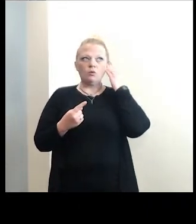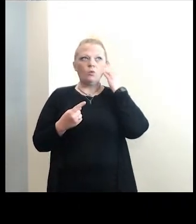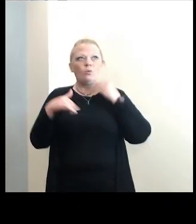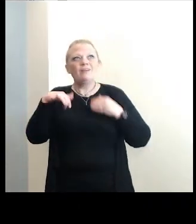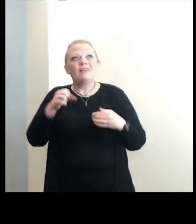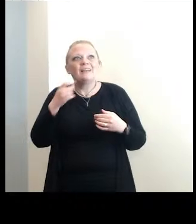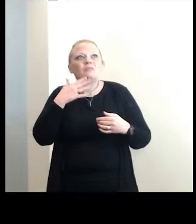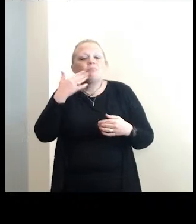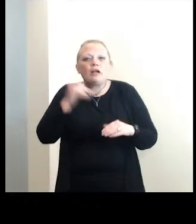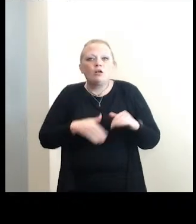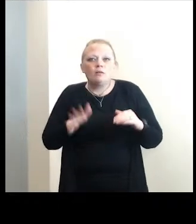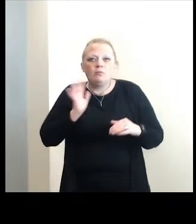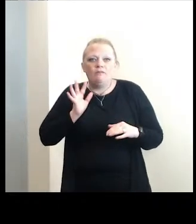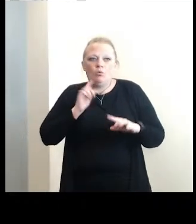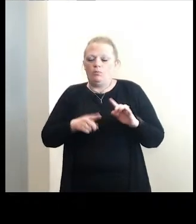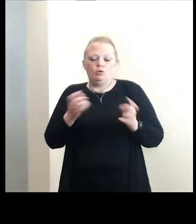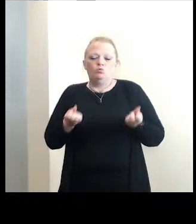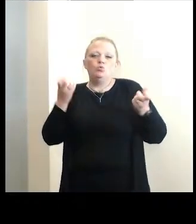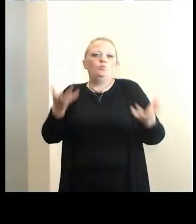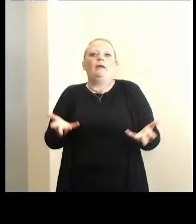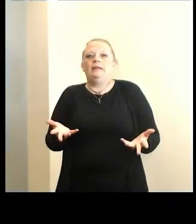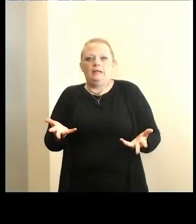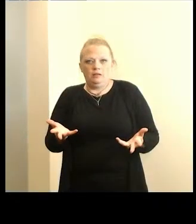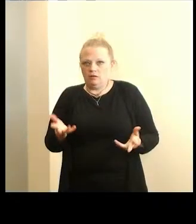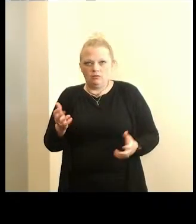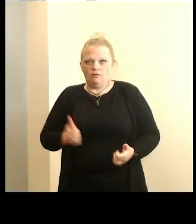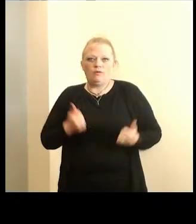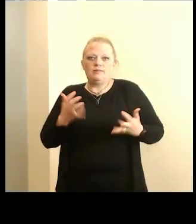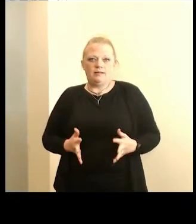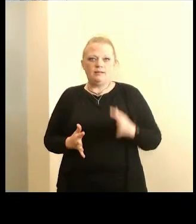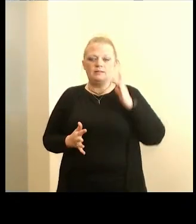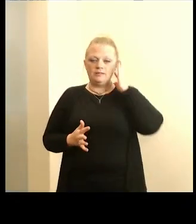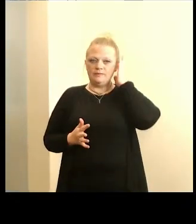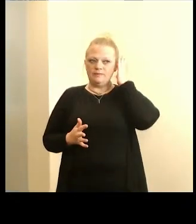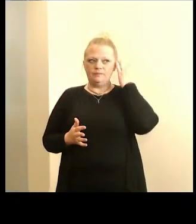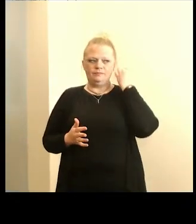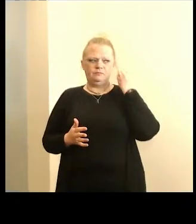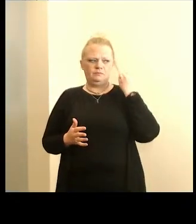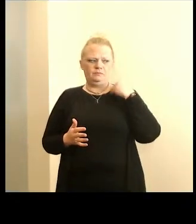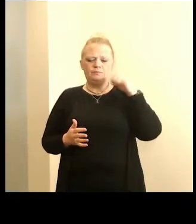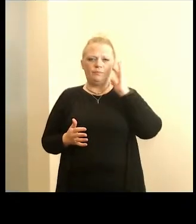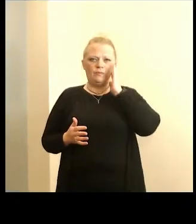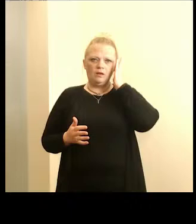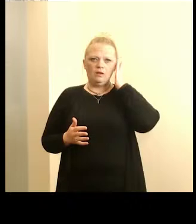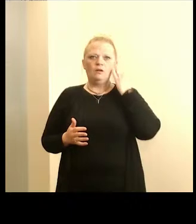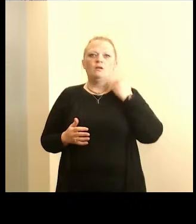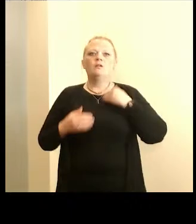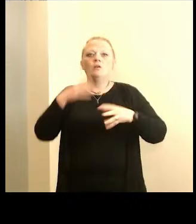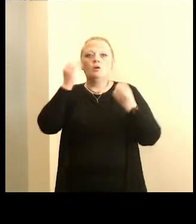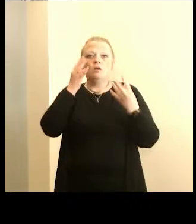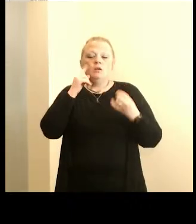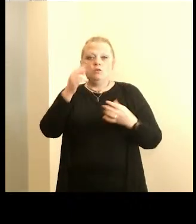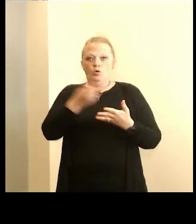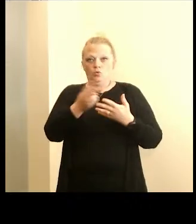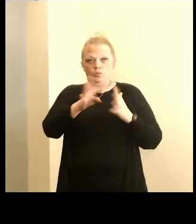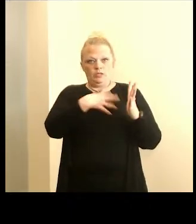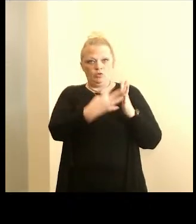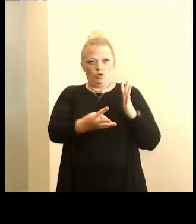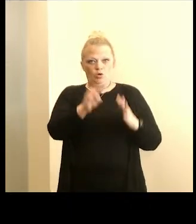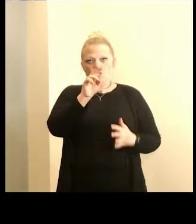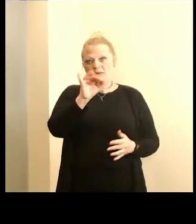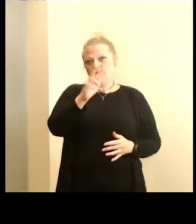still, we're still seeing too many deaths of Erie County residents. Our hospitalization data on the 2-week chart, May 3rd to May